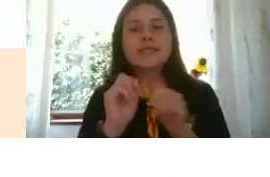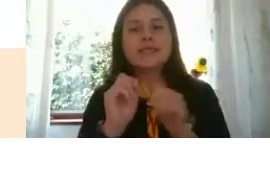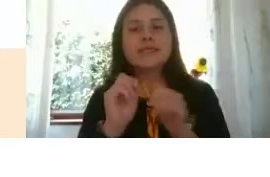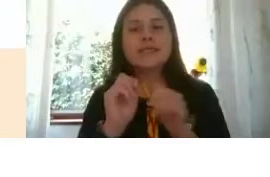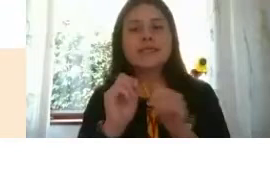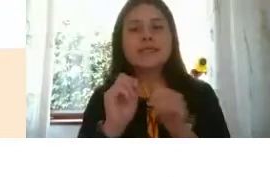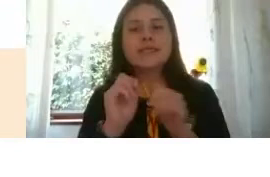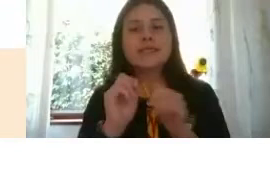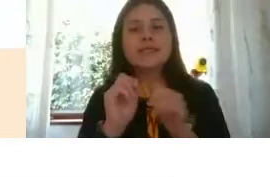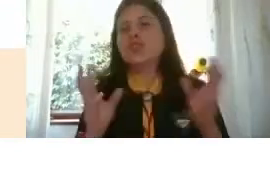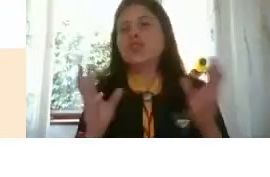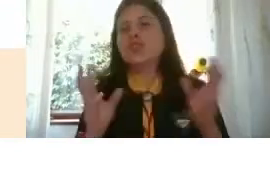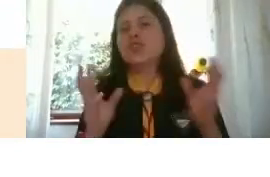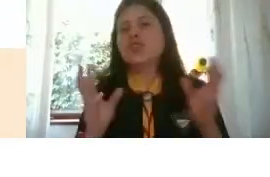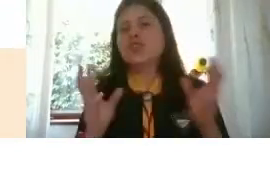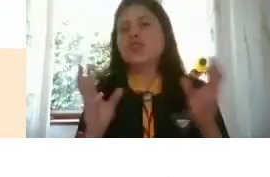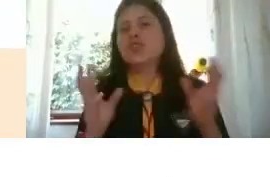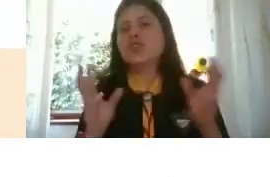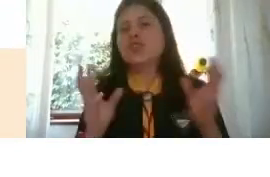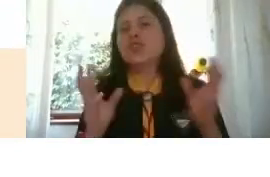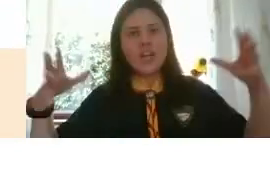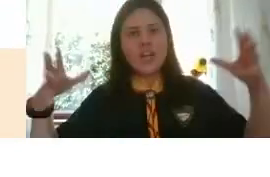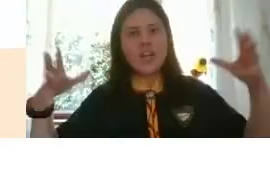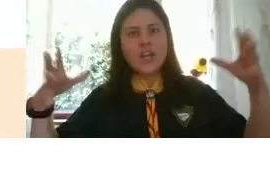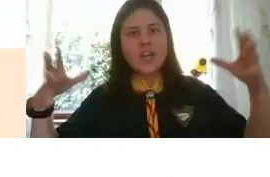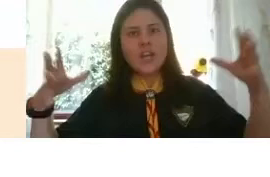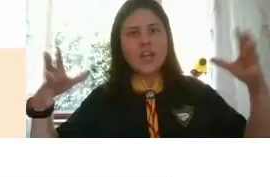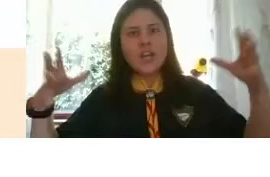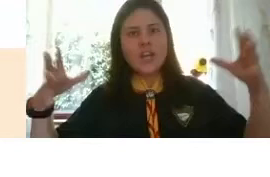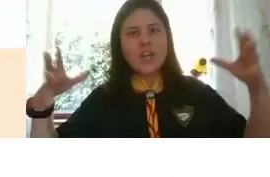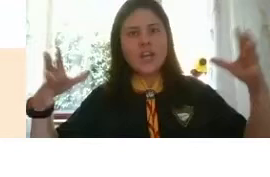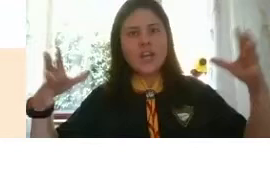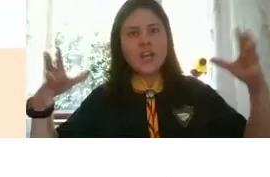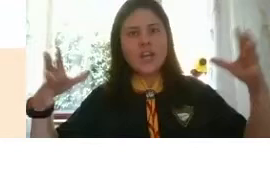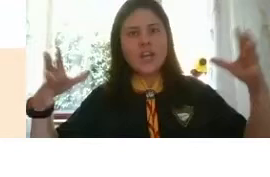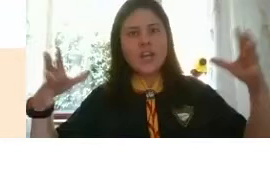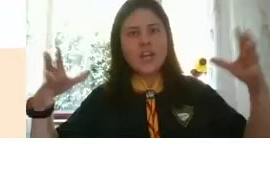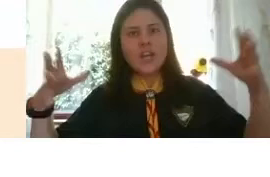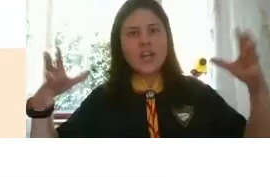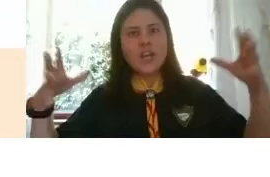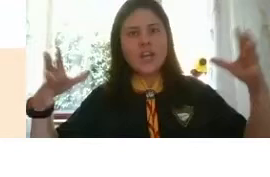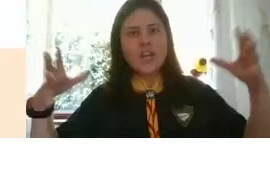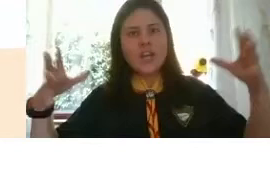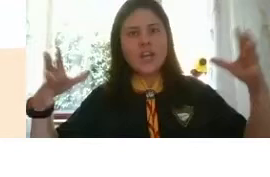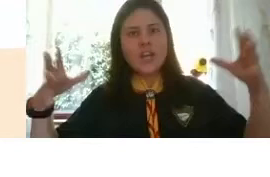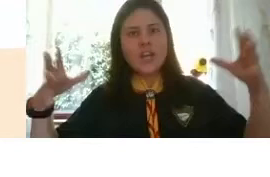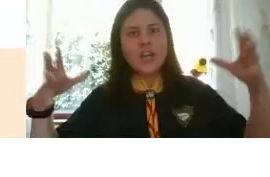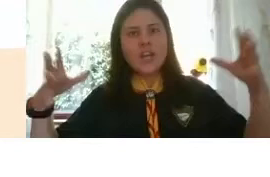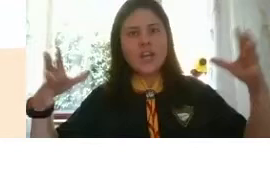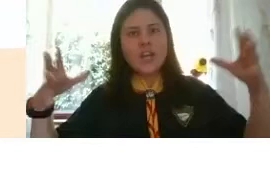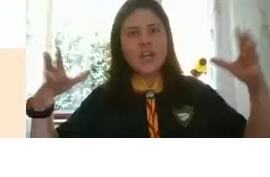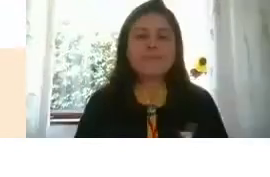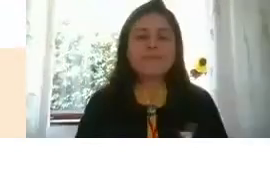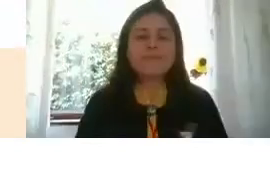cat or short words. No, use longer words, okay? You need to learn